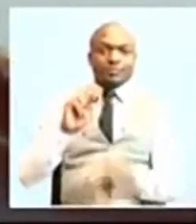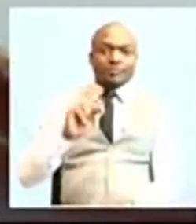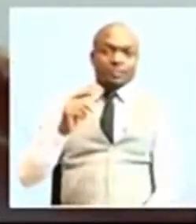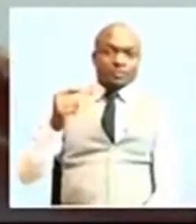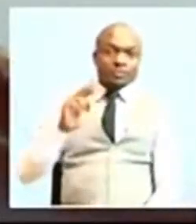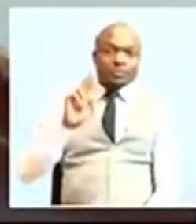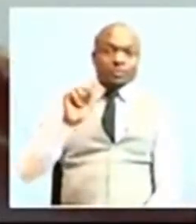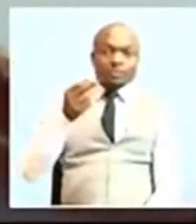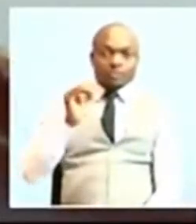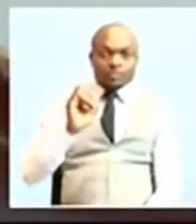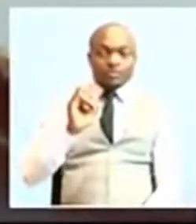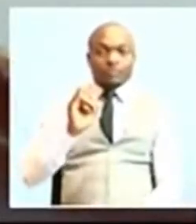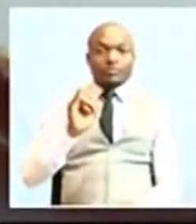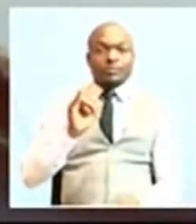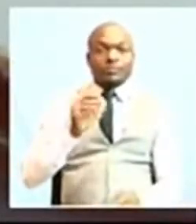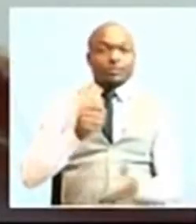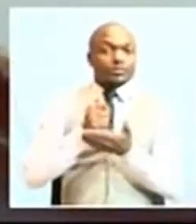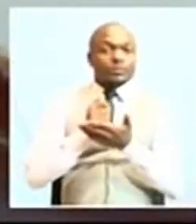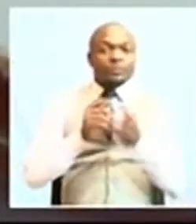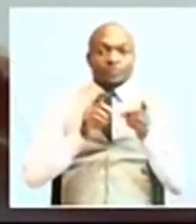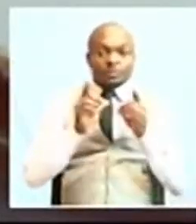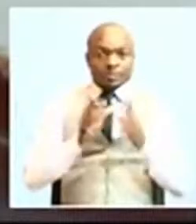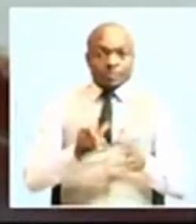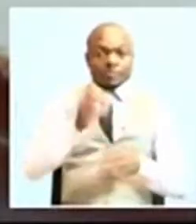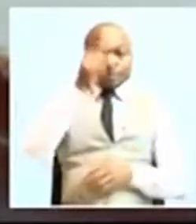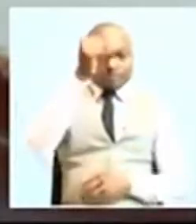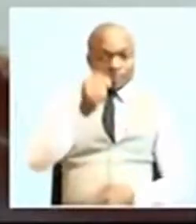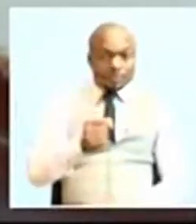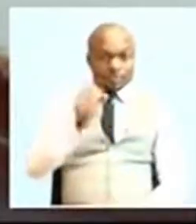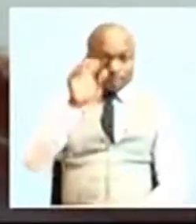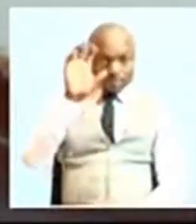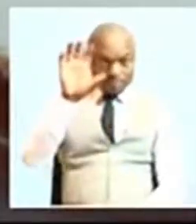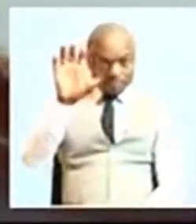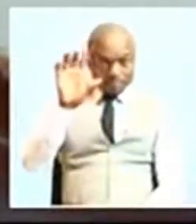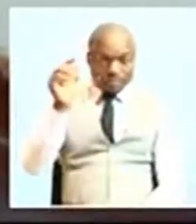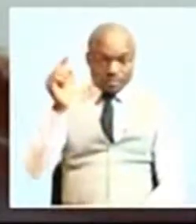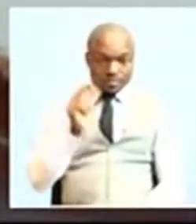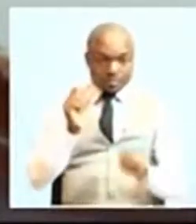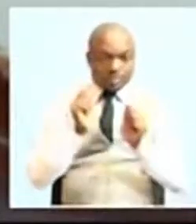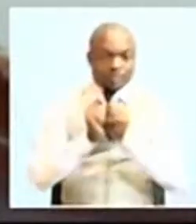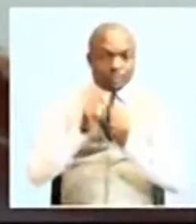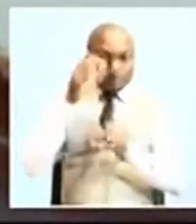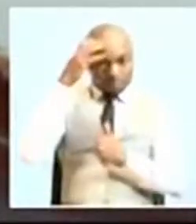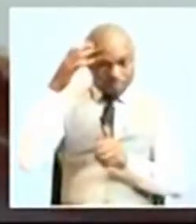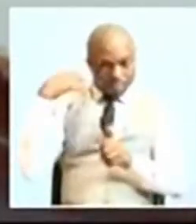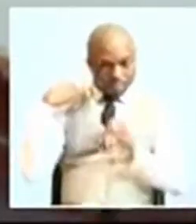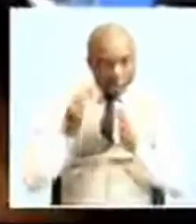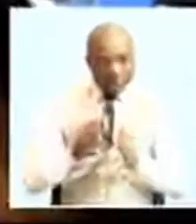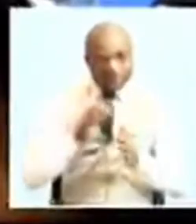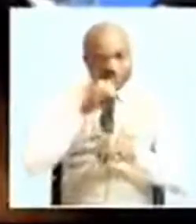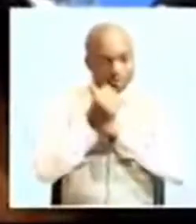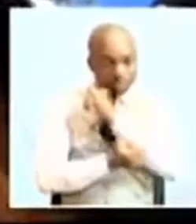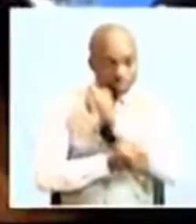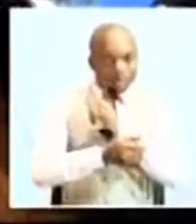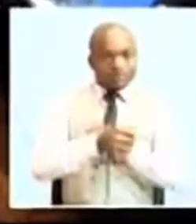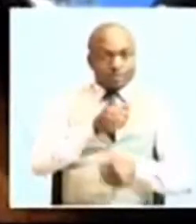Director, Southern Province. I'm accompanied by my officers who introduce themselves. Thank you.